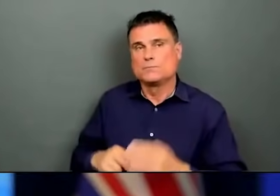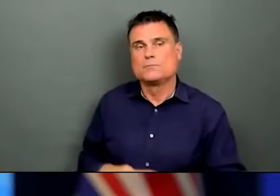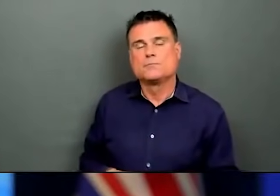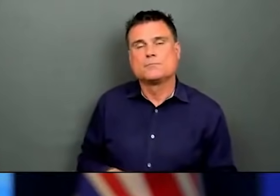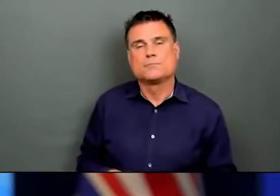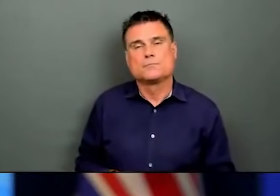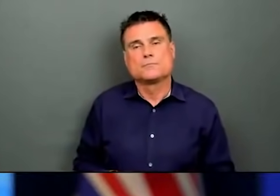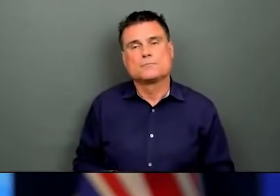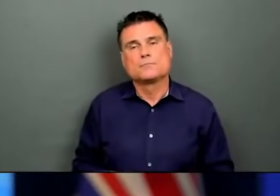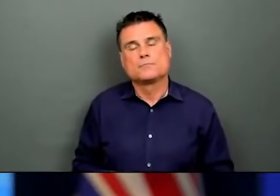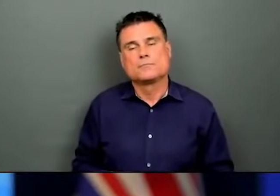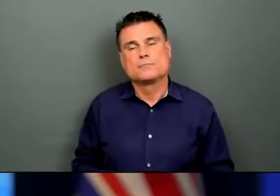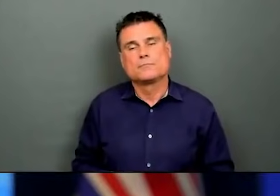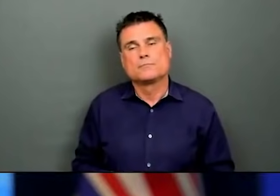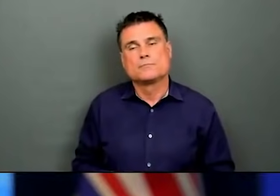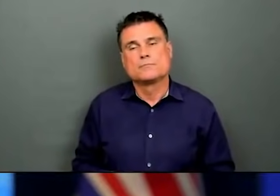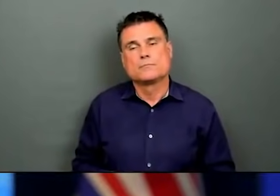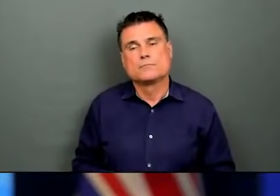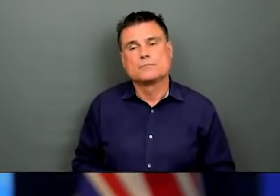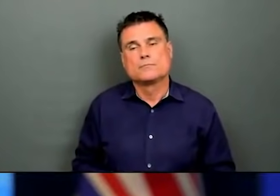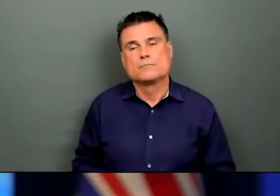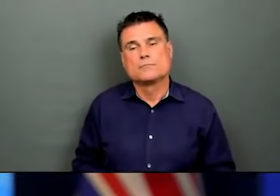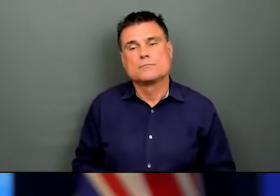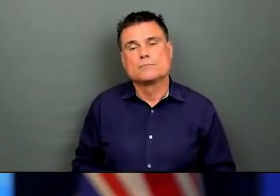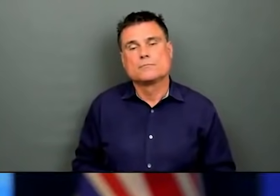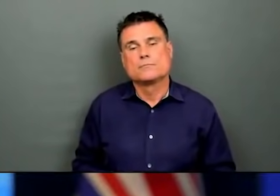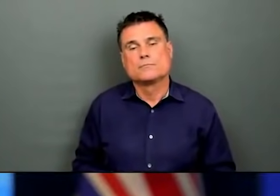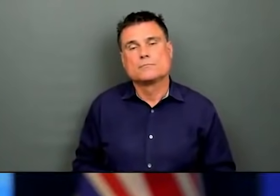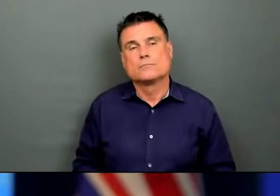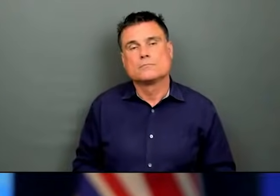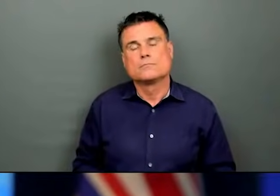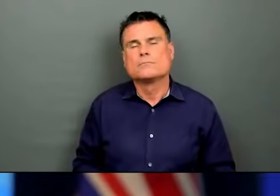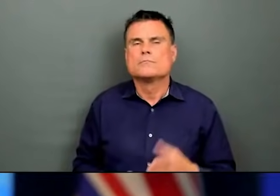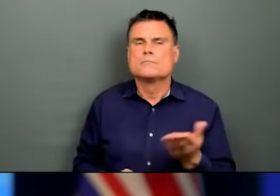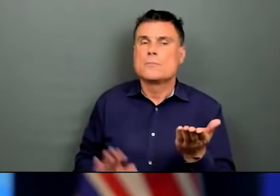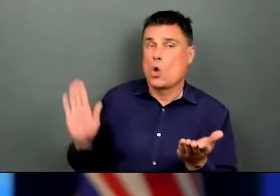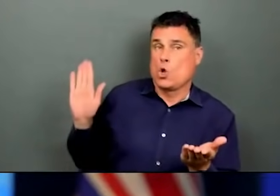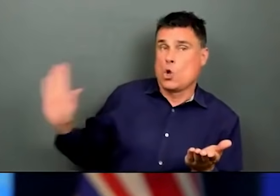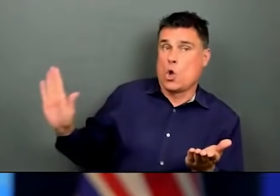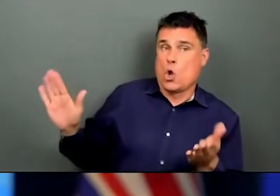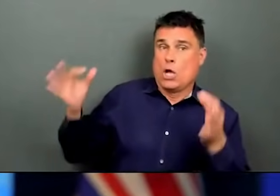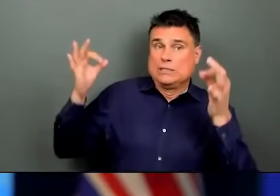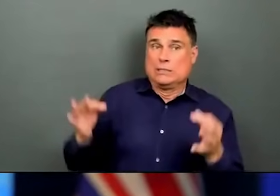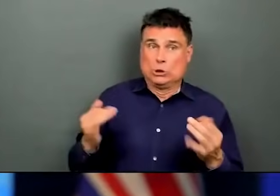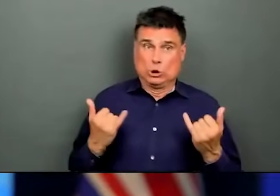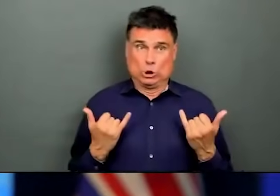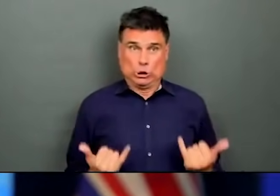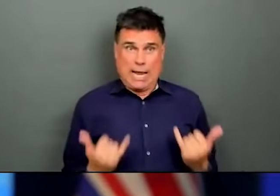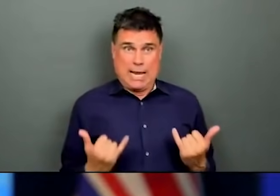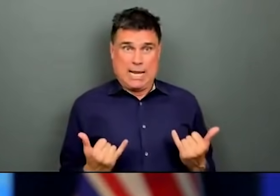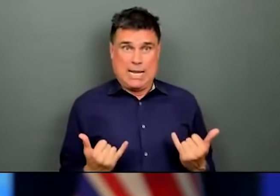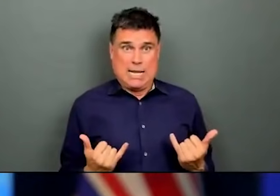in compensation to Teal Jones, that you know of in making your decision today, and any other